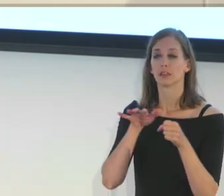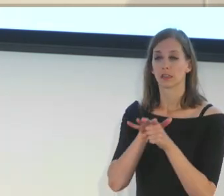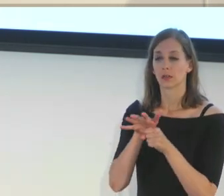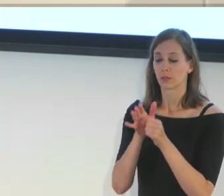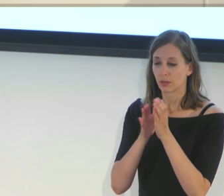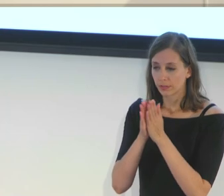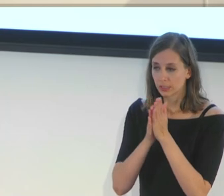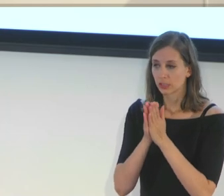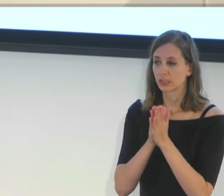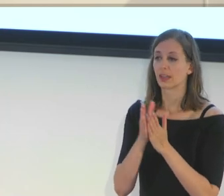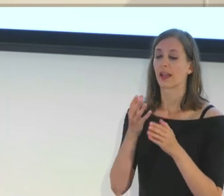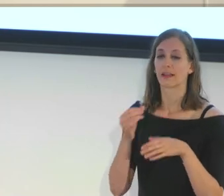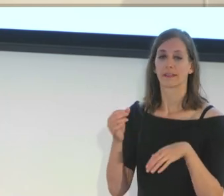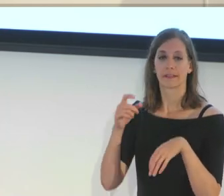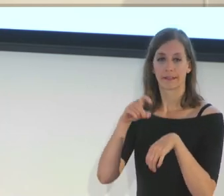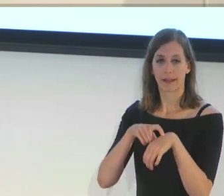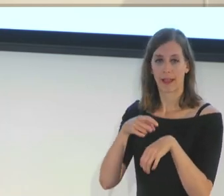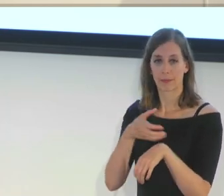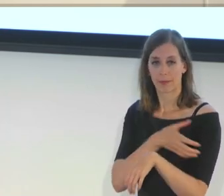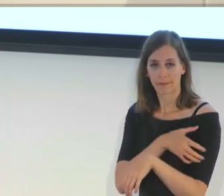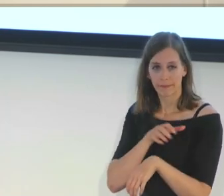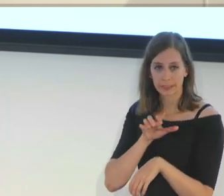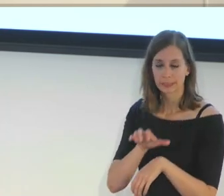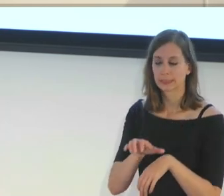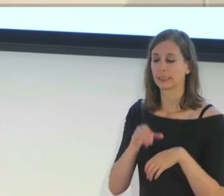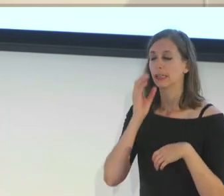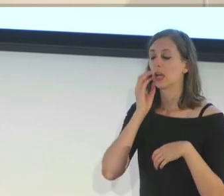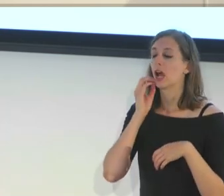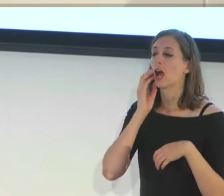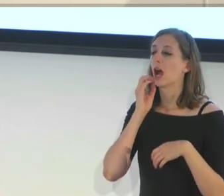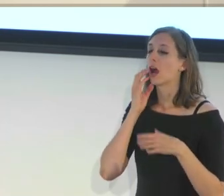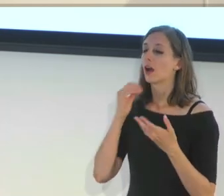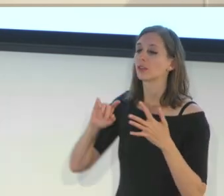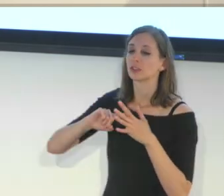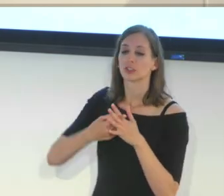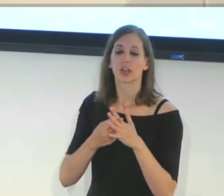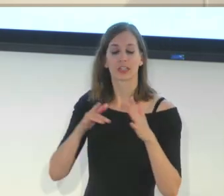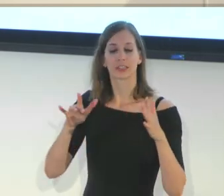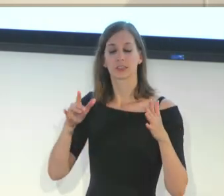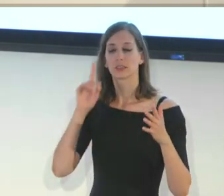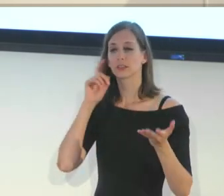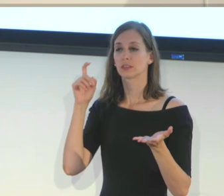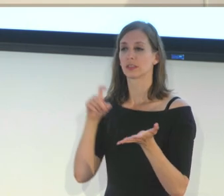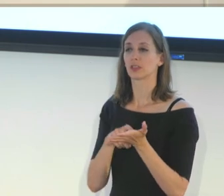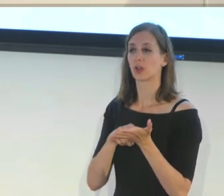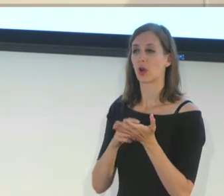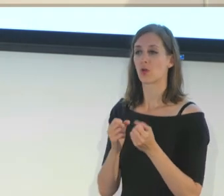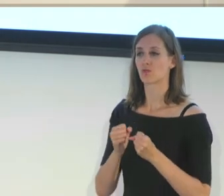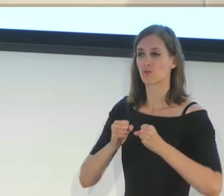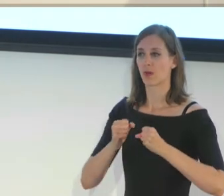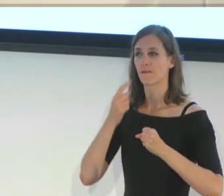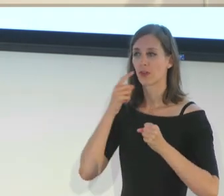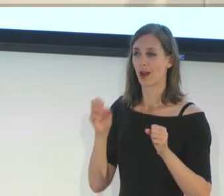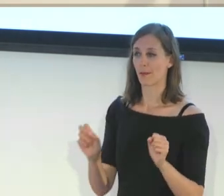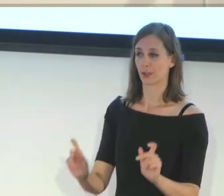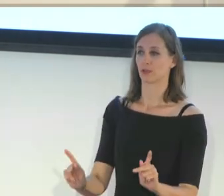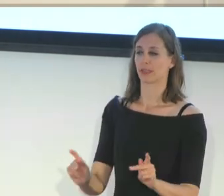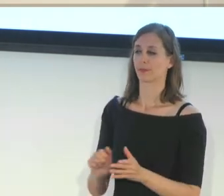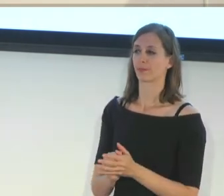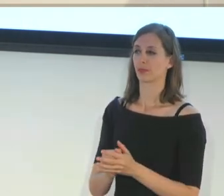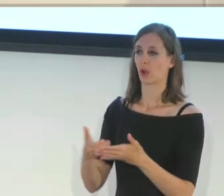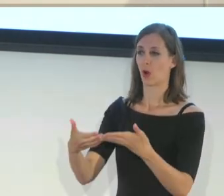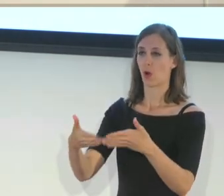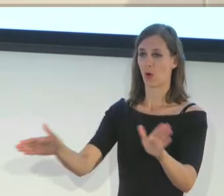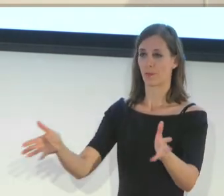problems, we are starting to see room for space and opportunity built on open, collaborative,